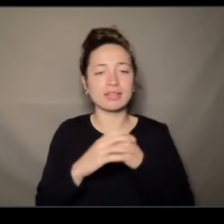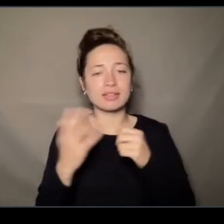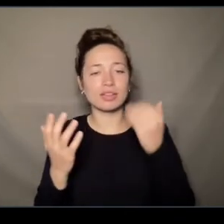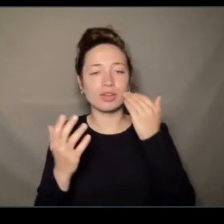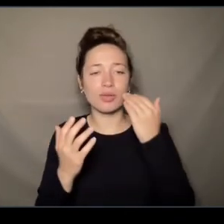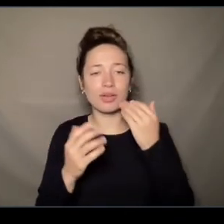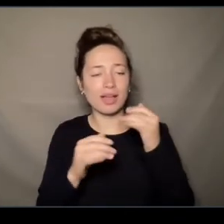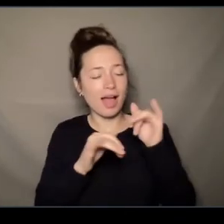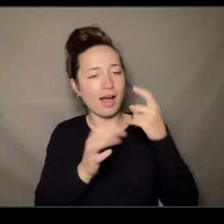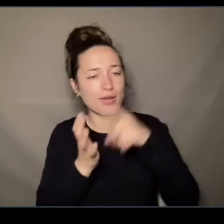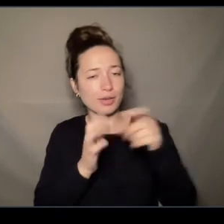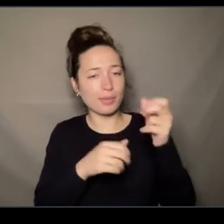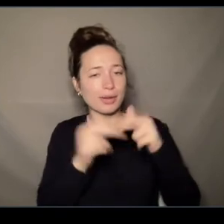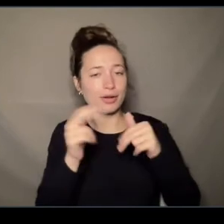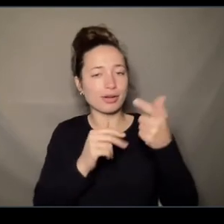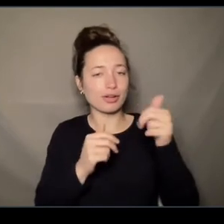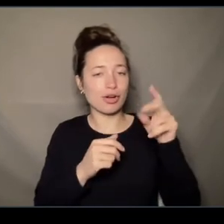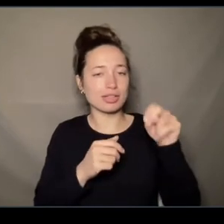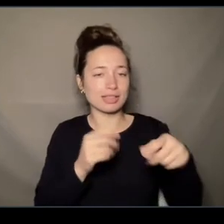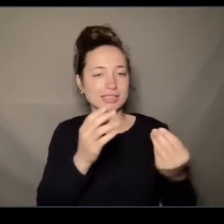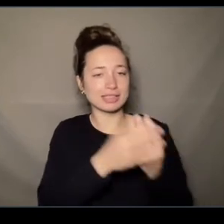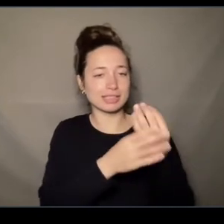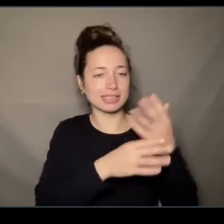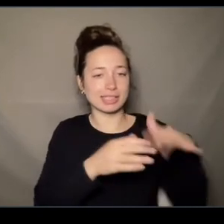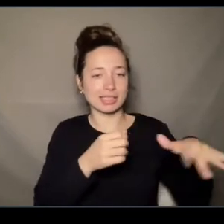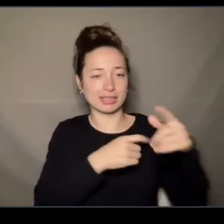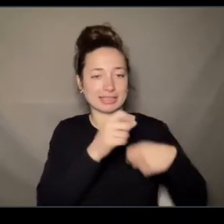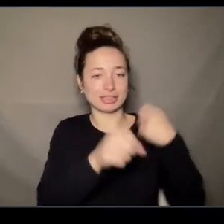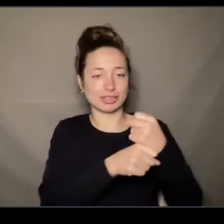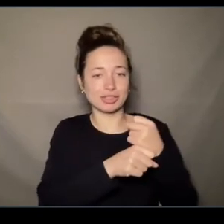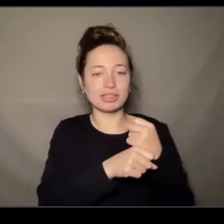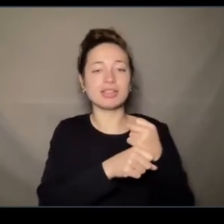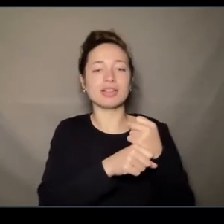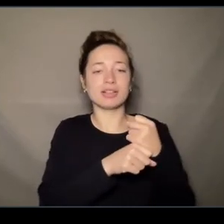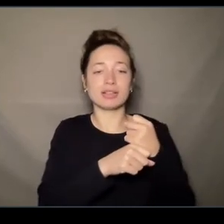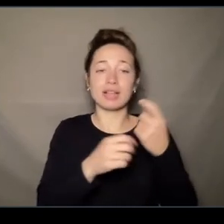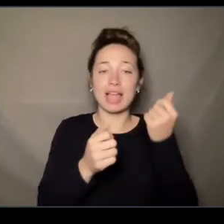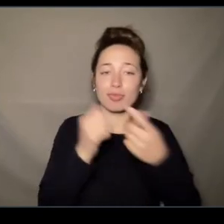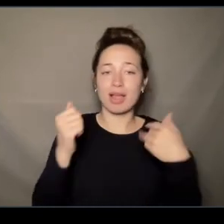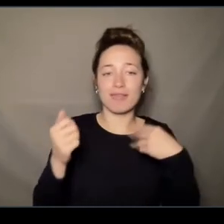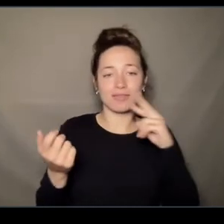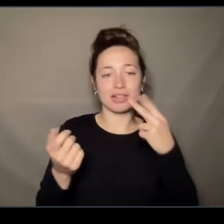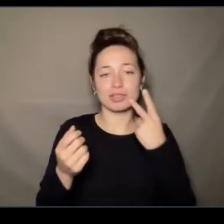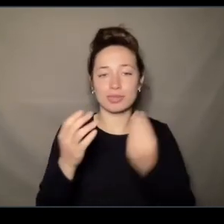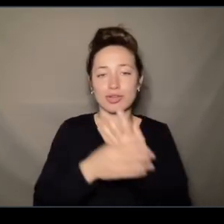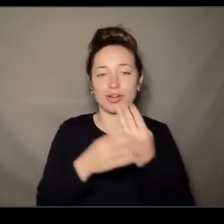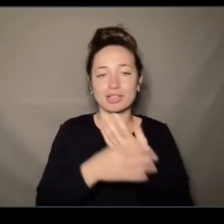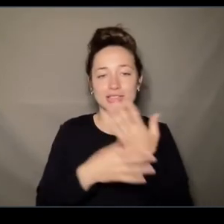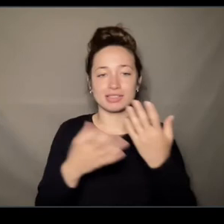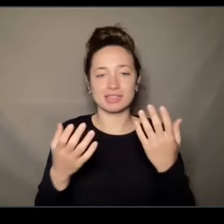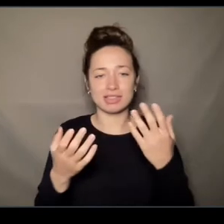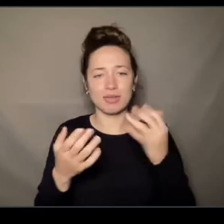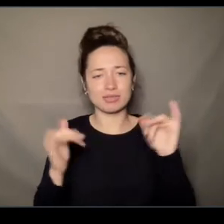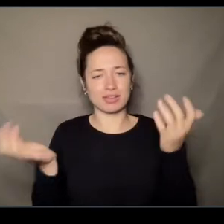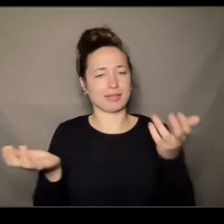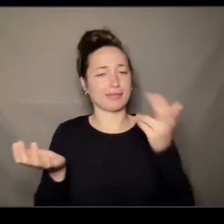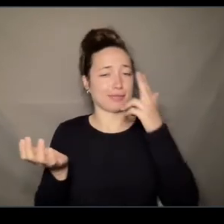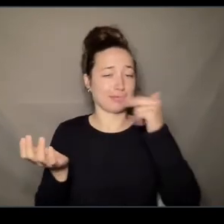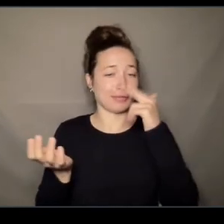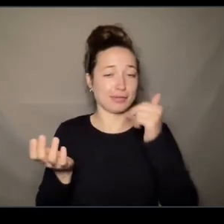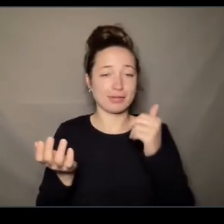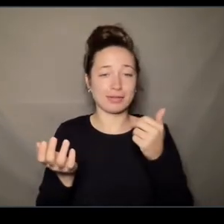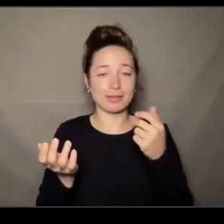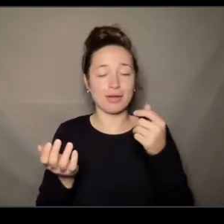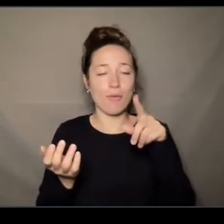Yeah. Gee, I see you built a garden this year. You know, everybody has vegetable gardens now. It's really